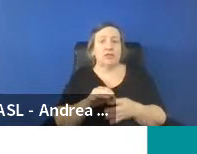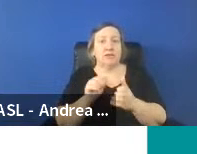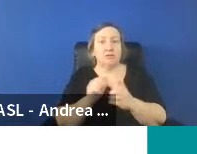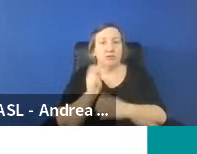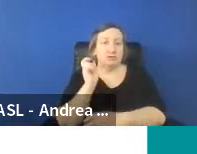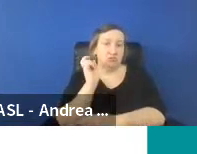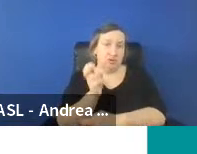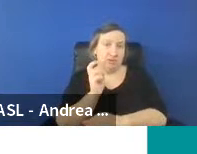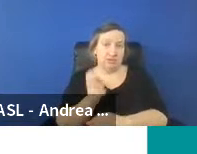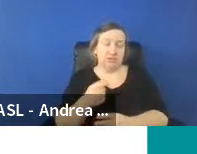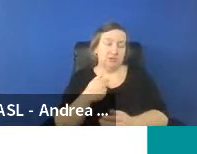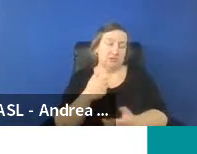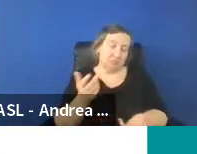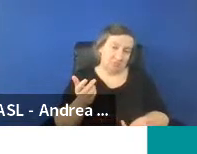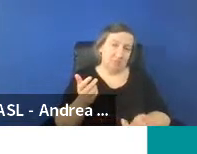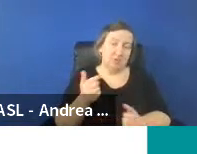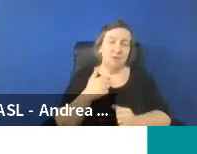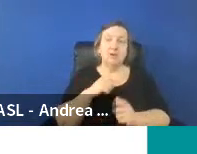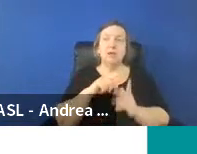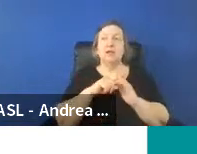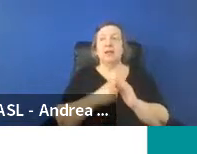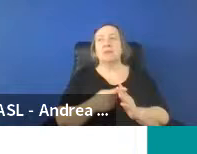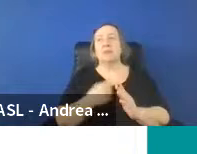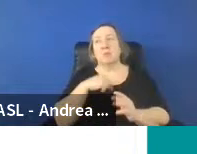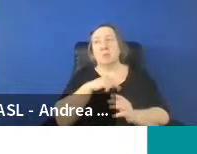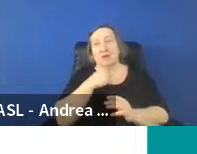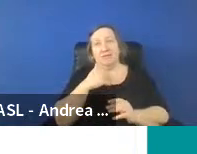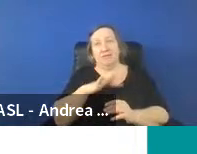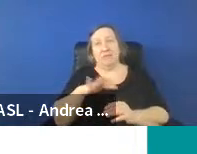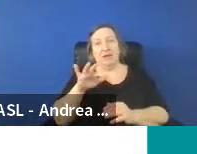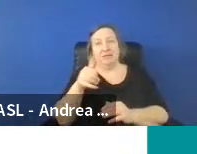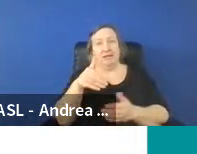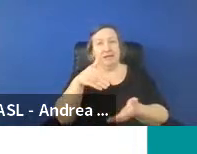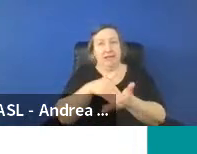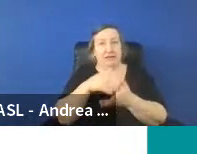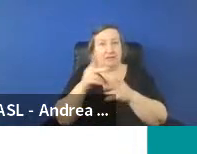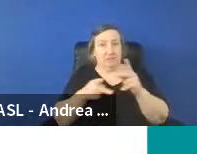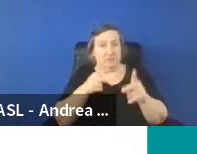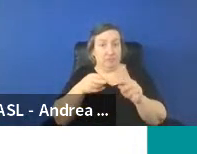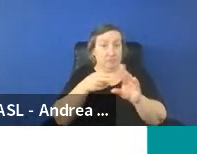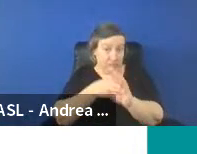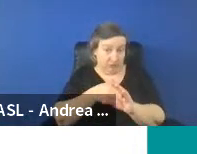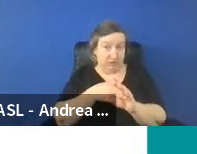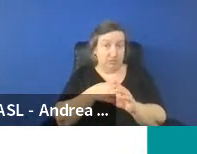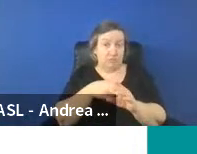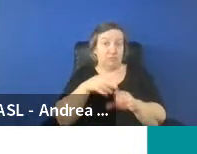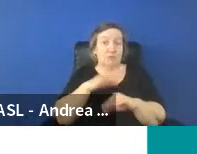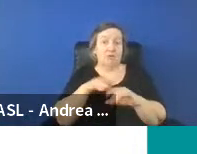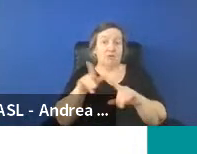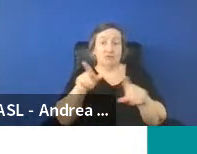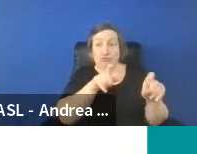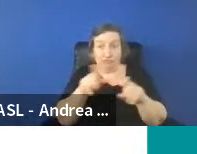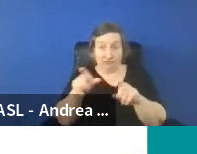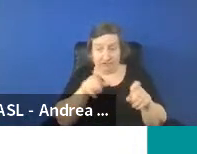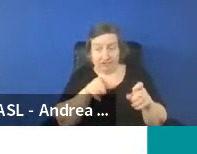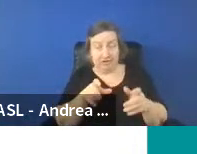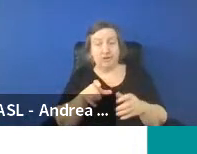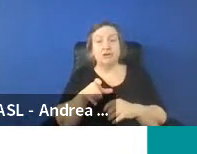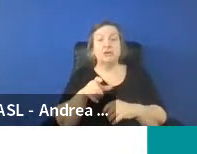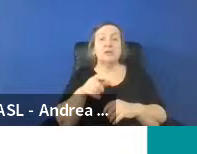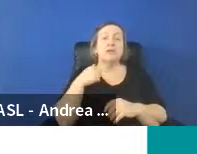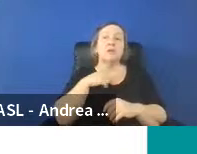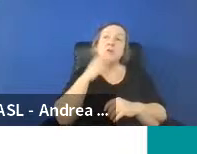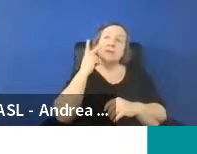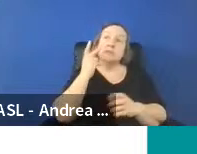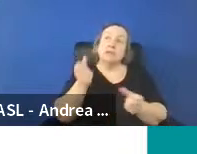I think, as I said in the beginning, we had about 10,000 participants take our survey, and we were able to see